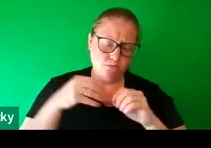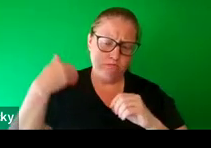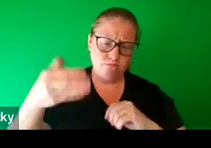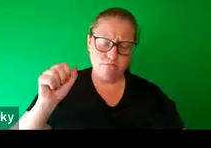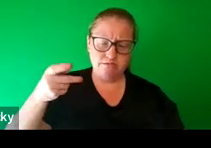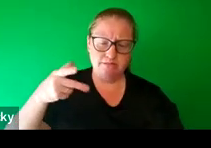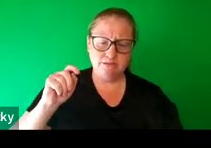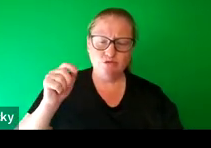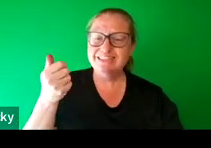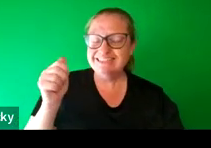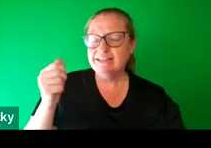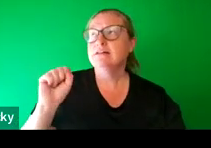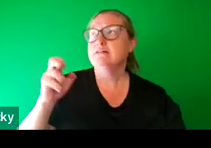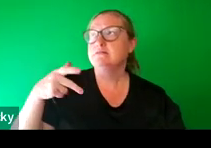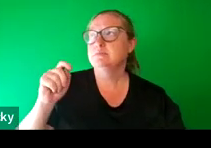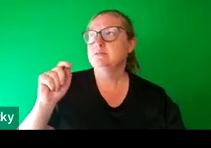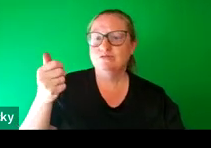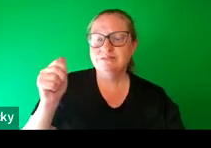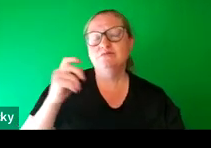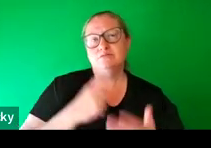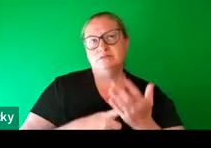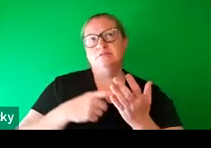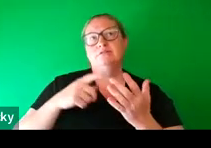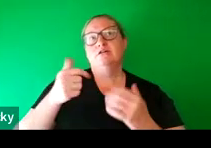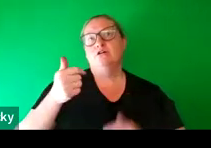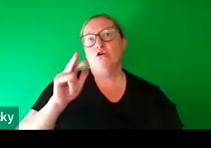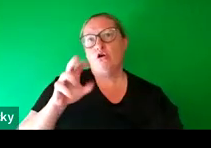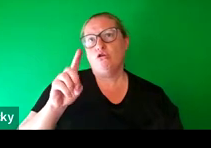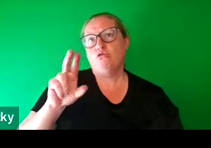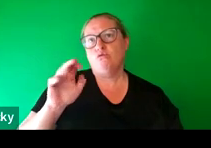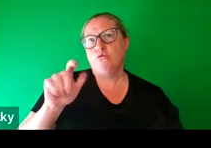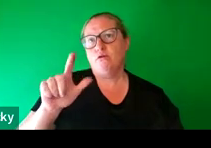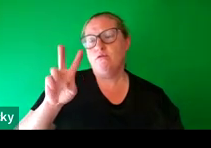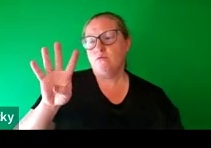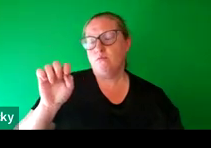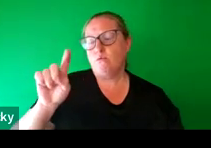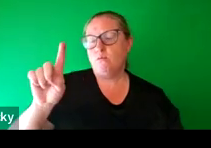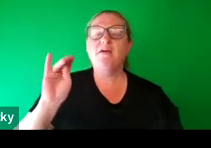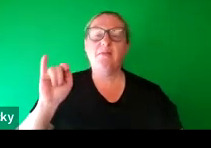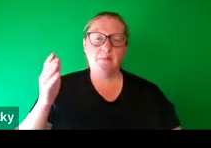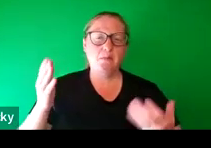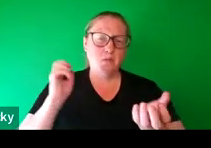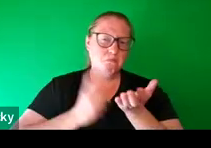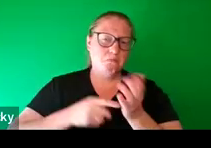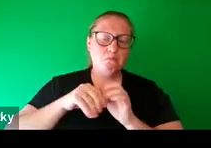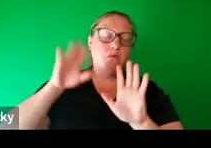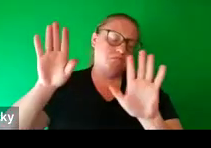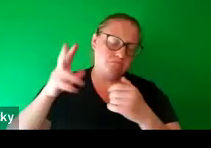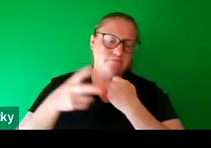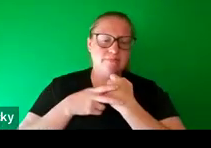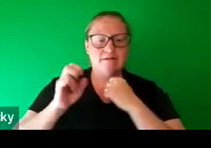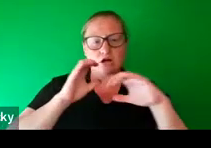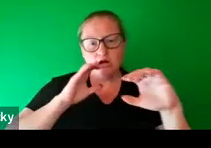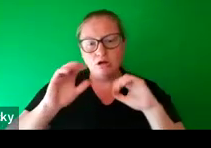10th. Yeah, September 10th, when we go over guardrail 4.1, that might be where the conversation happens, actually. Yeah, maybe let's save that conversation